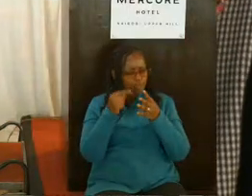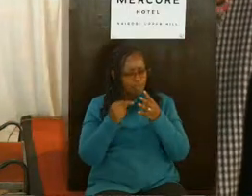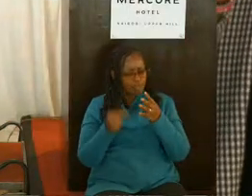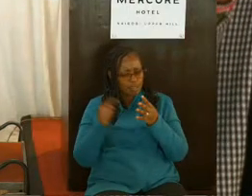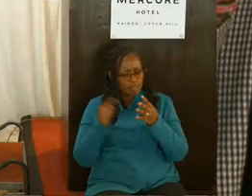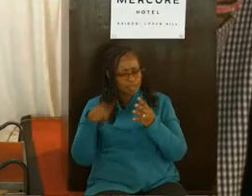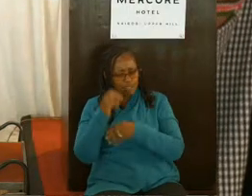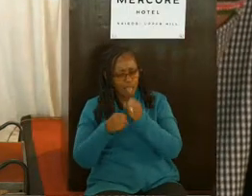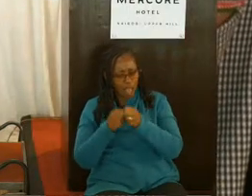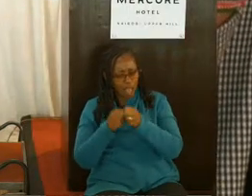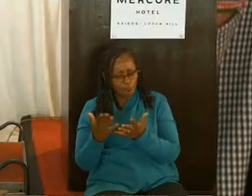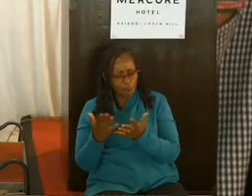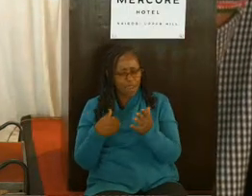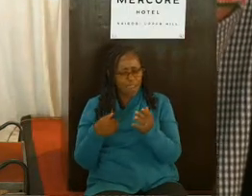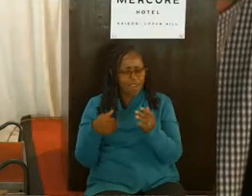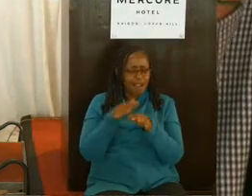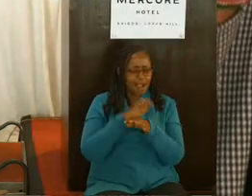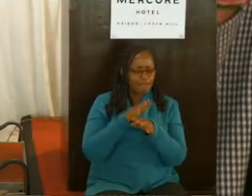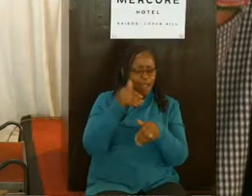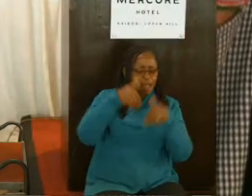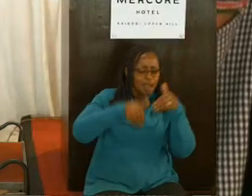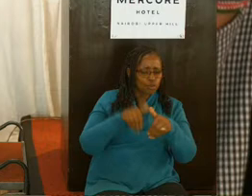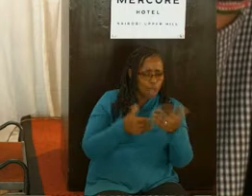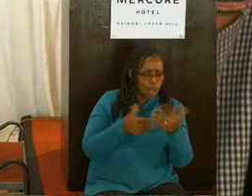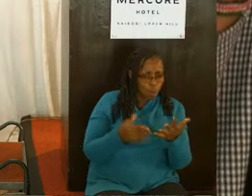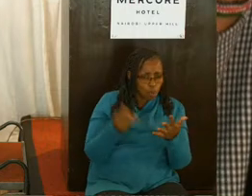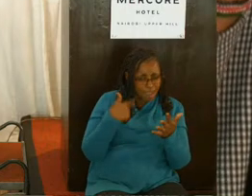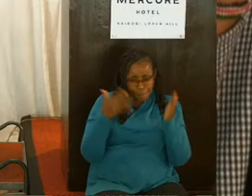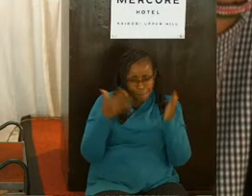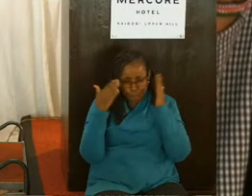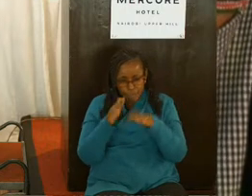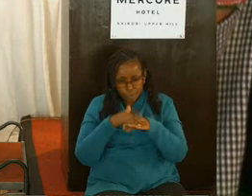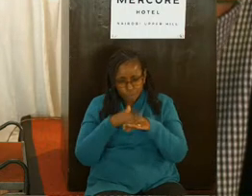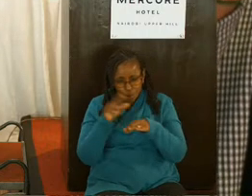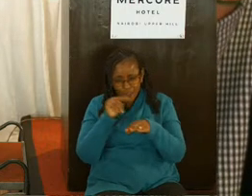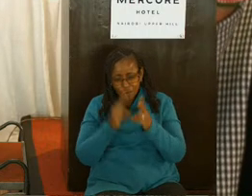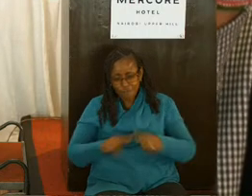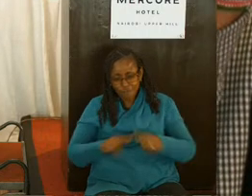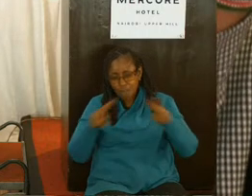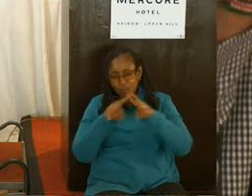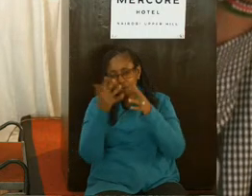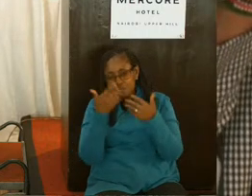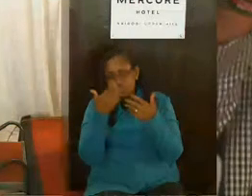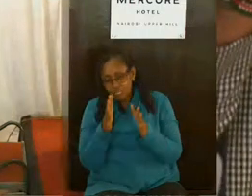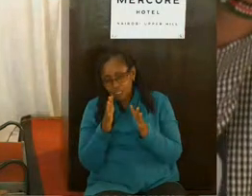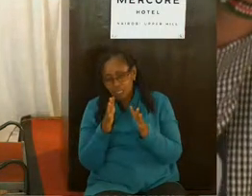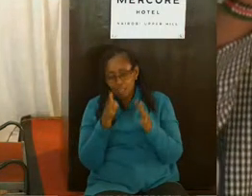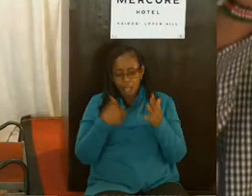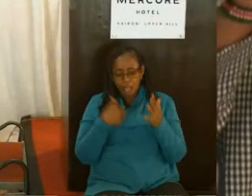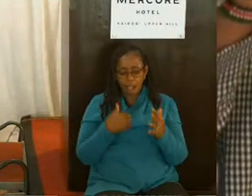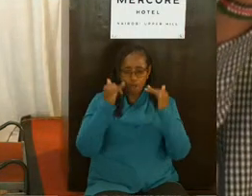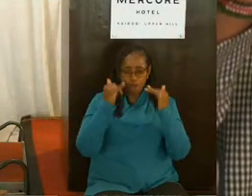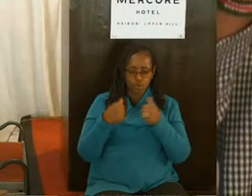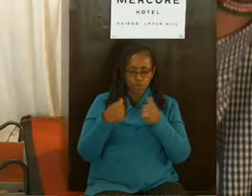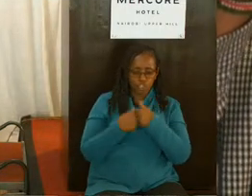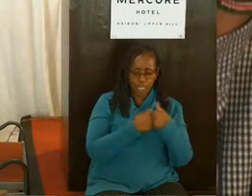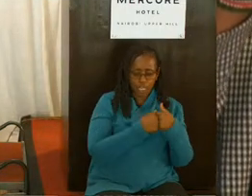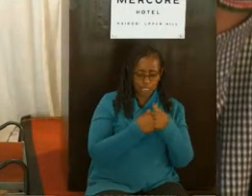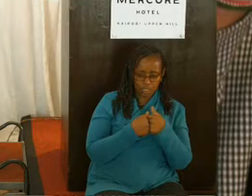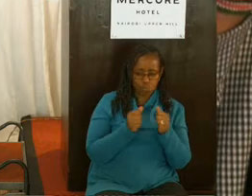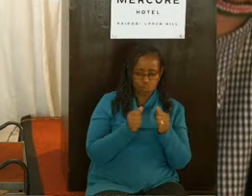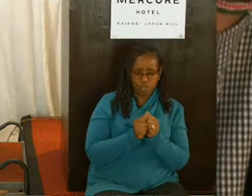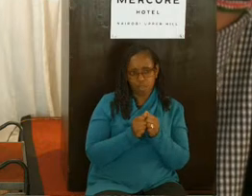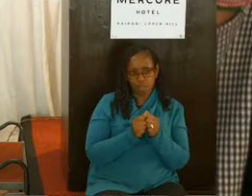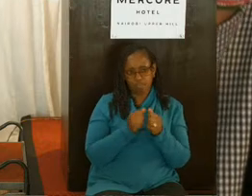we cover our elections during this year did we focus on the national values and while now we have a new challenge of course with the new age media